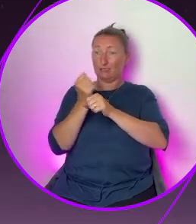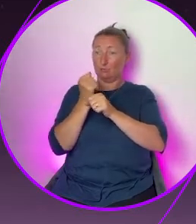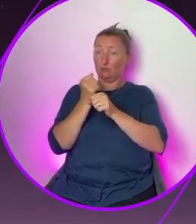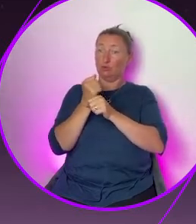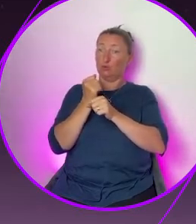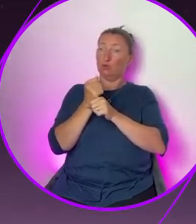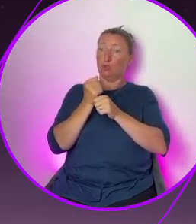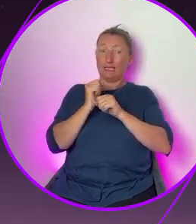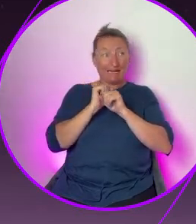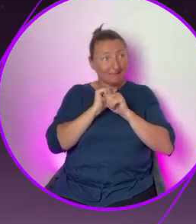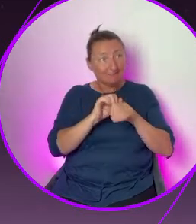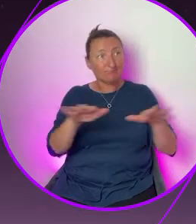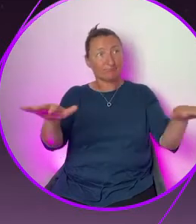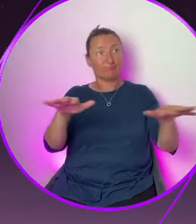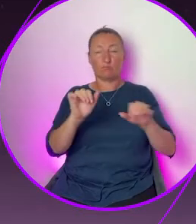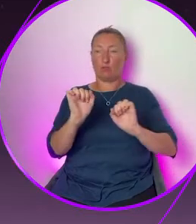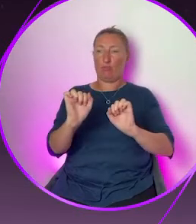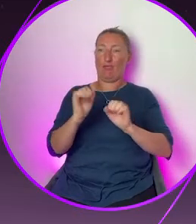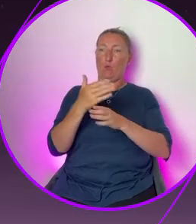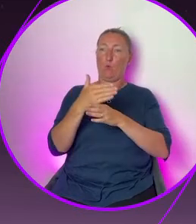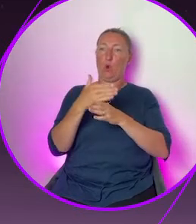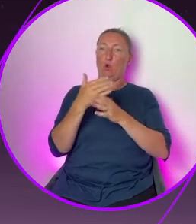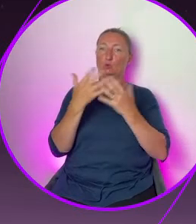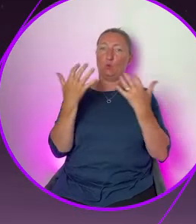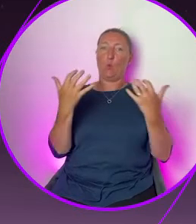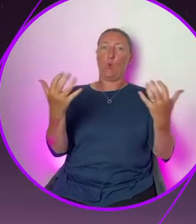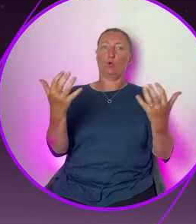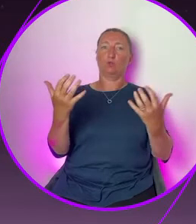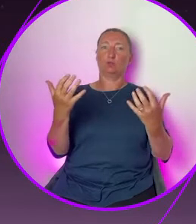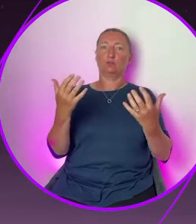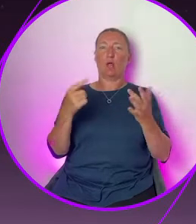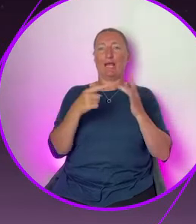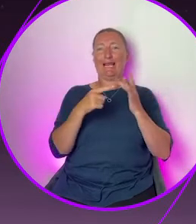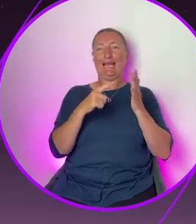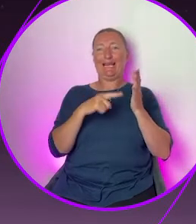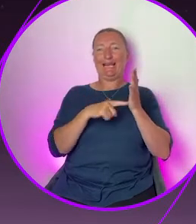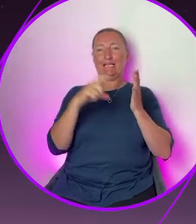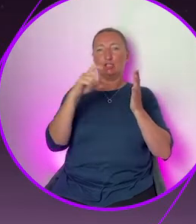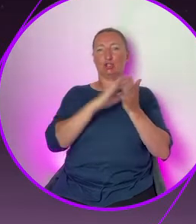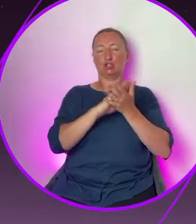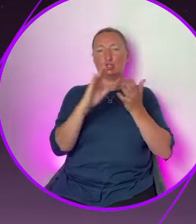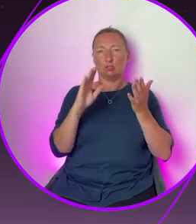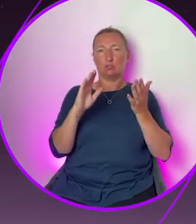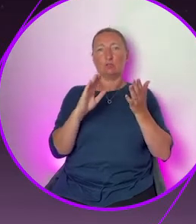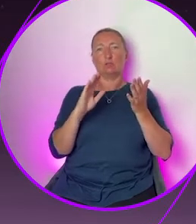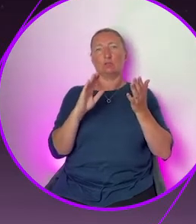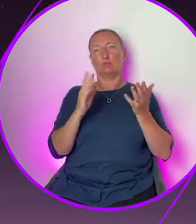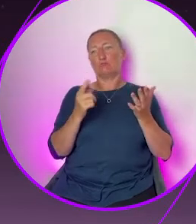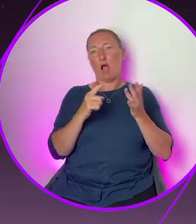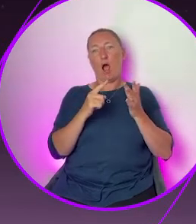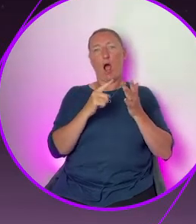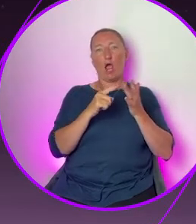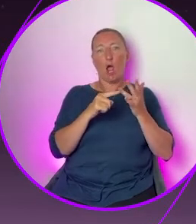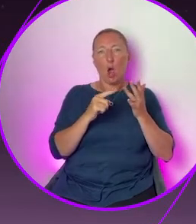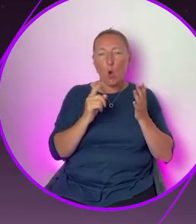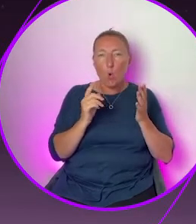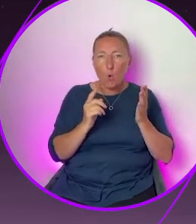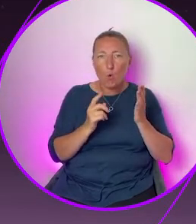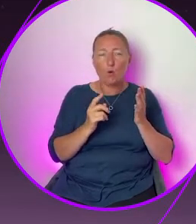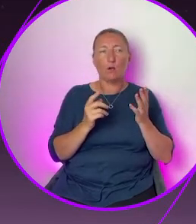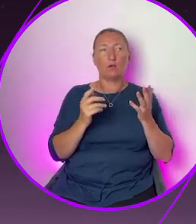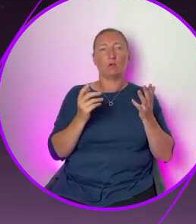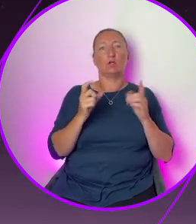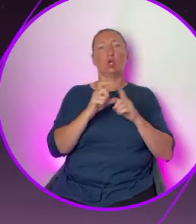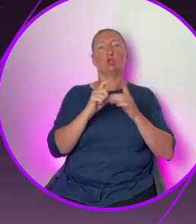get their work to audiences. So we have platforms like itch.io, to the sort of more proprietary platforms,